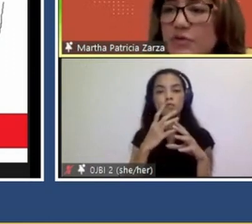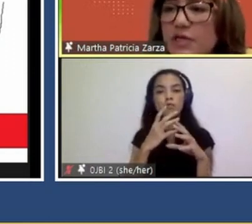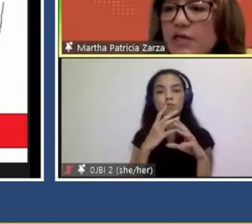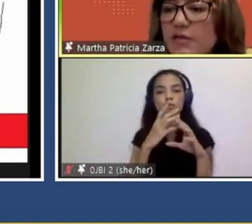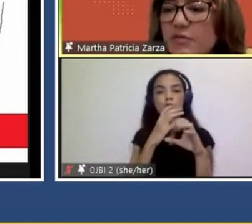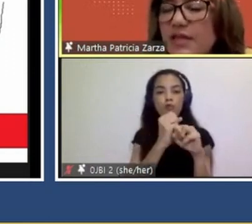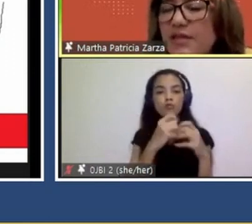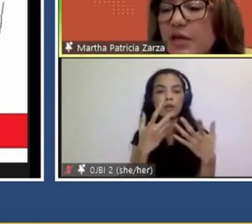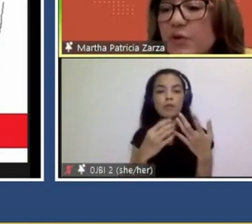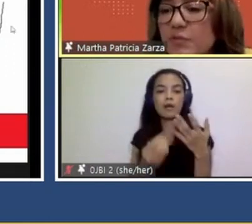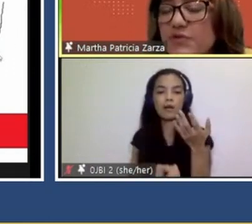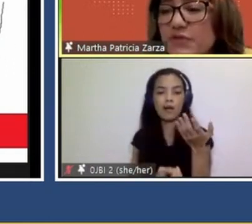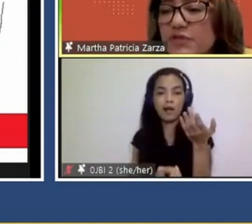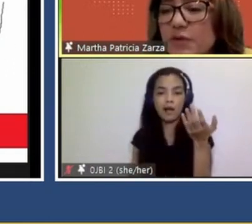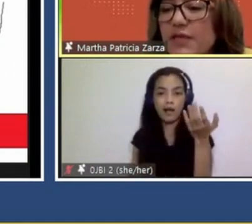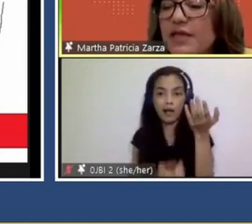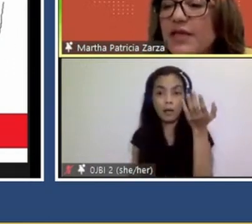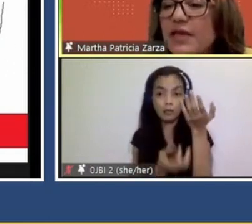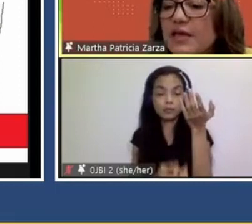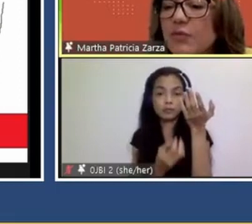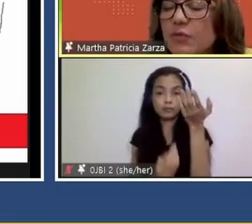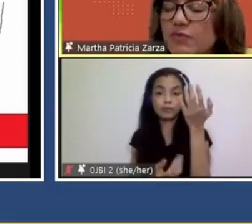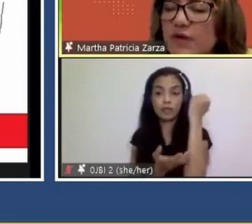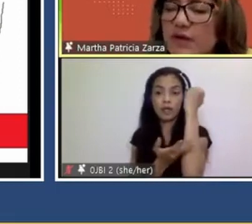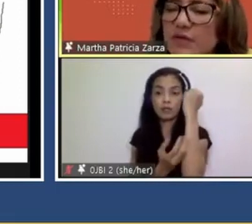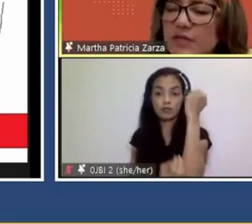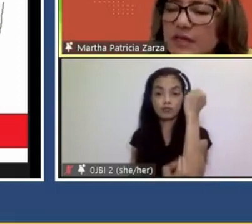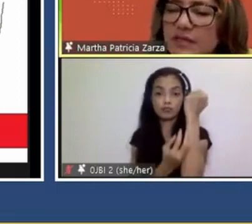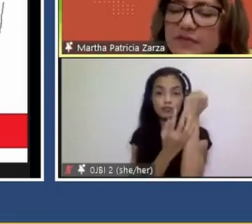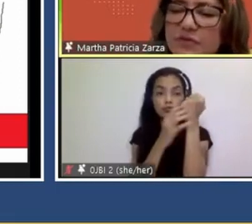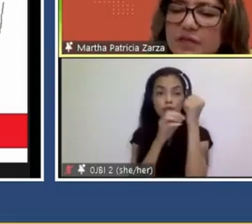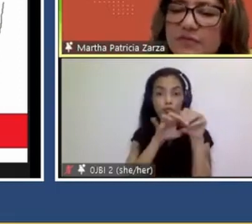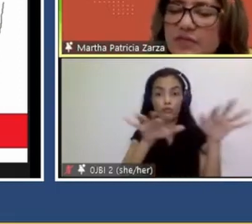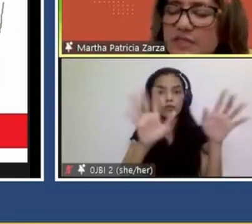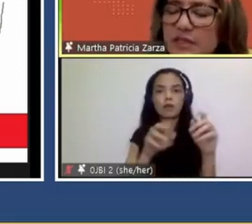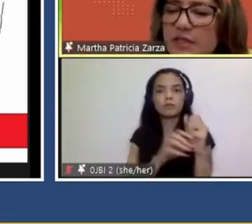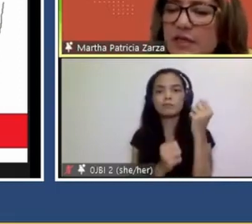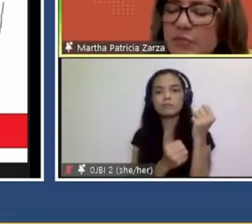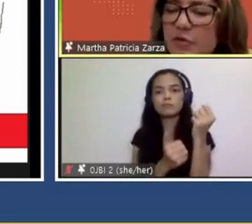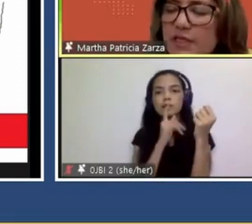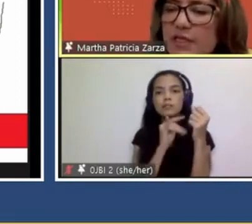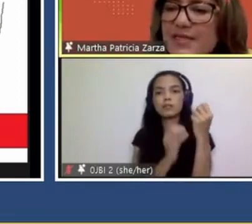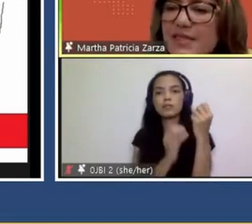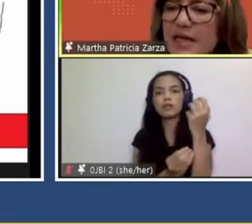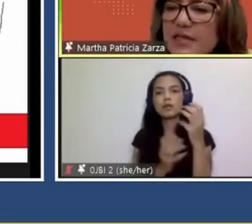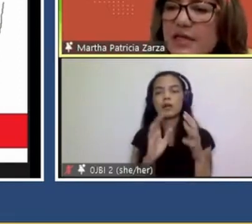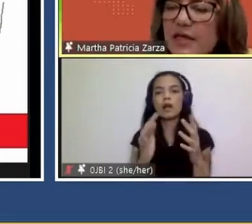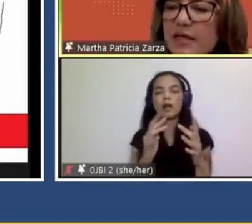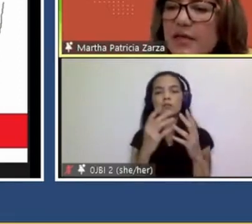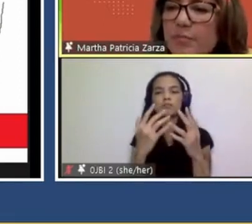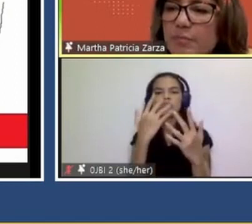go out. That was like the main purpose of this one. What we found out in the interviews and the visiting the community is